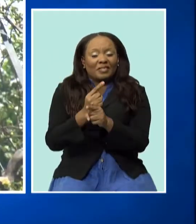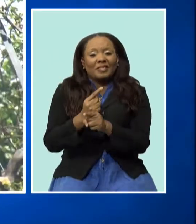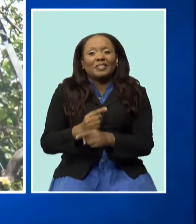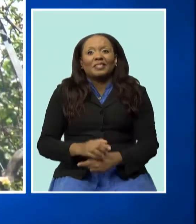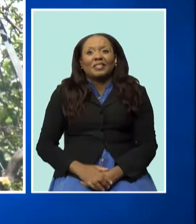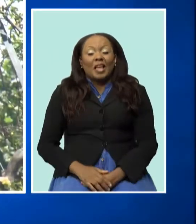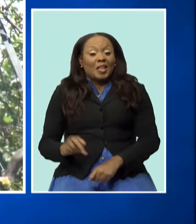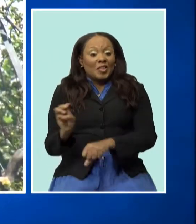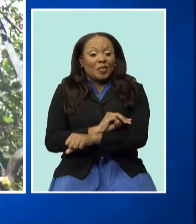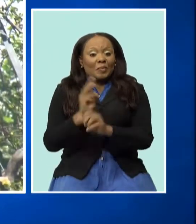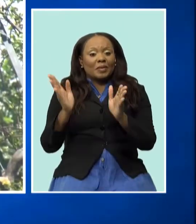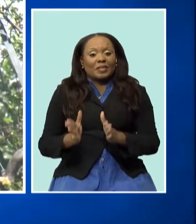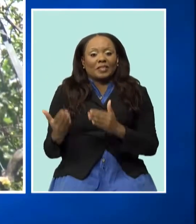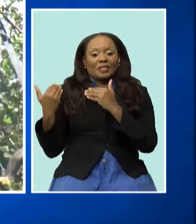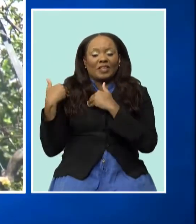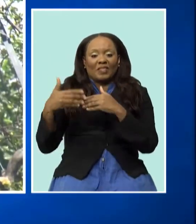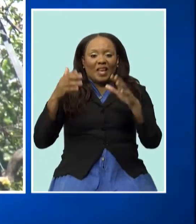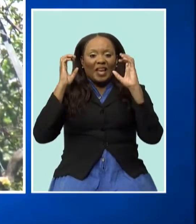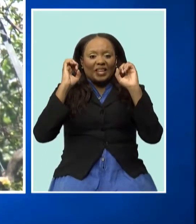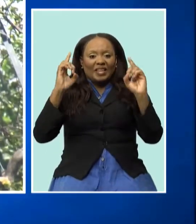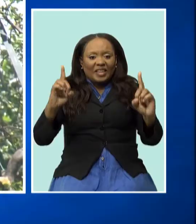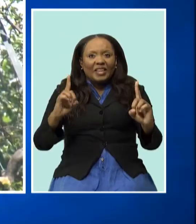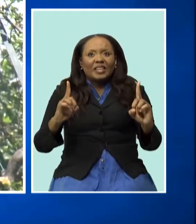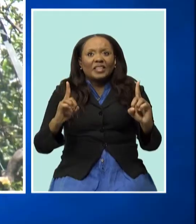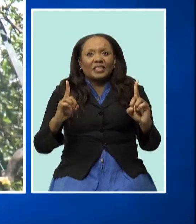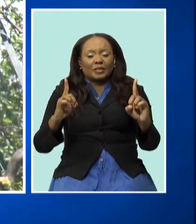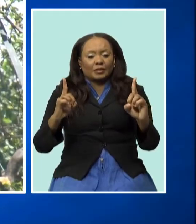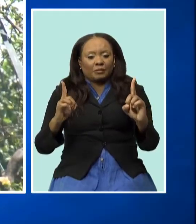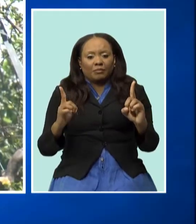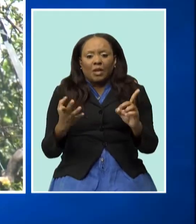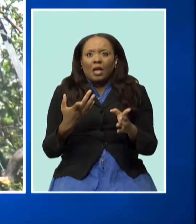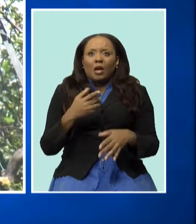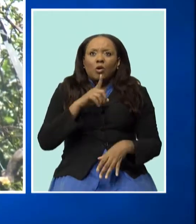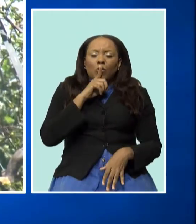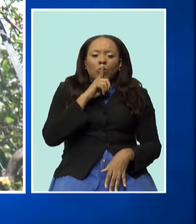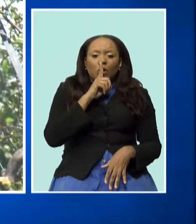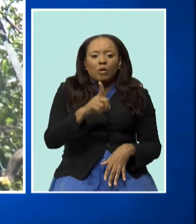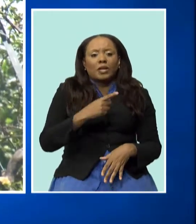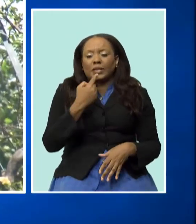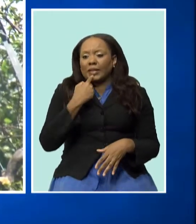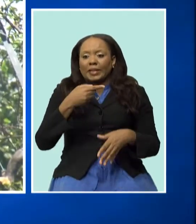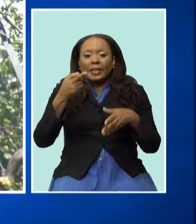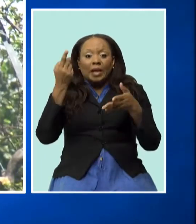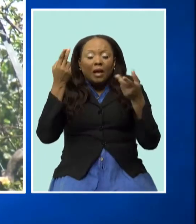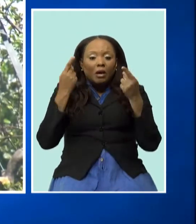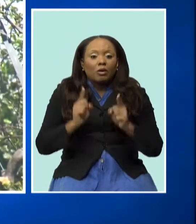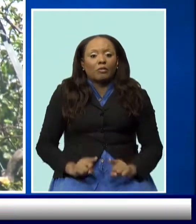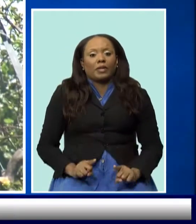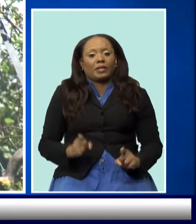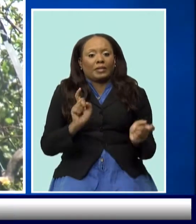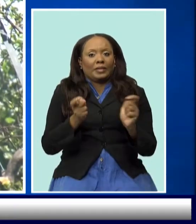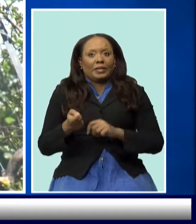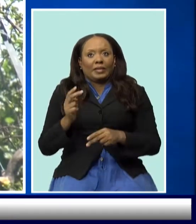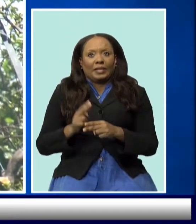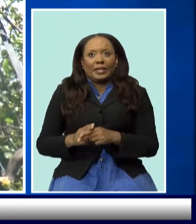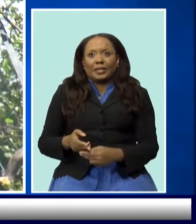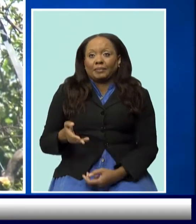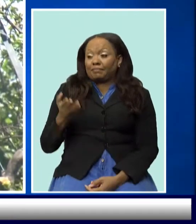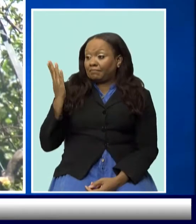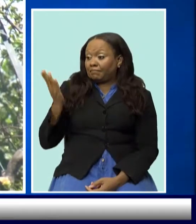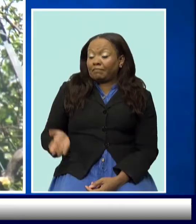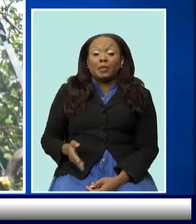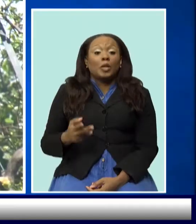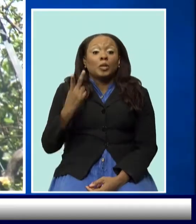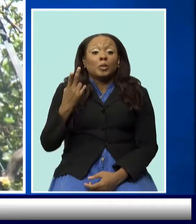Minister of Education Kay McConney said they had no difficulty in agreeing to the name change. We have spent the last 2.5